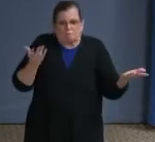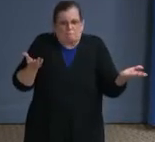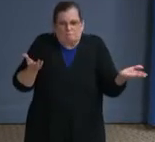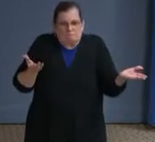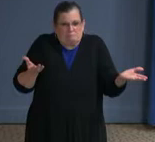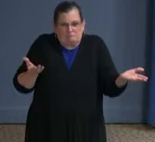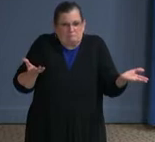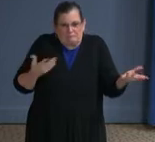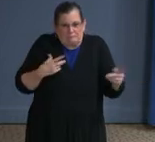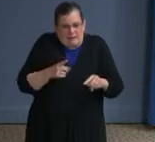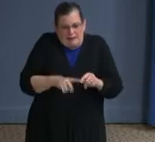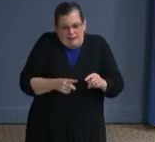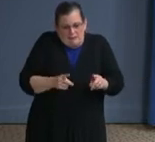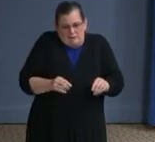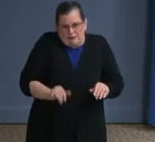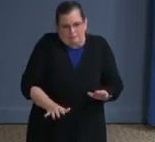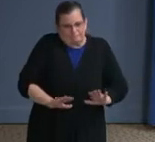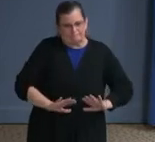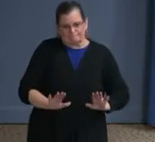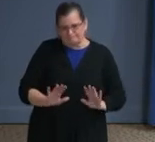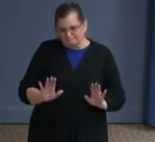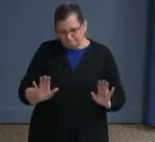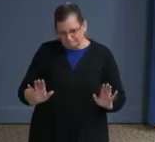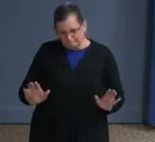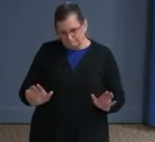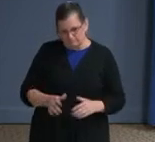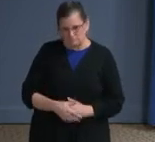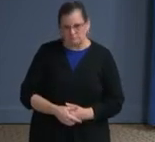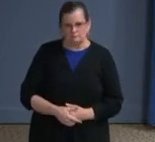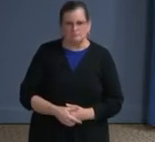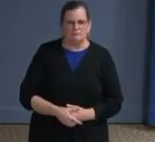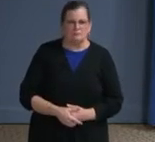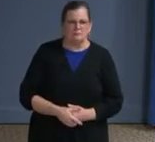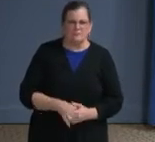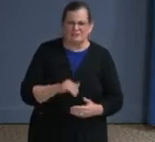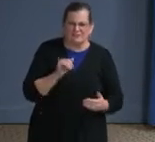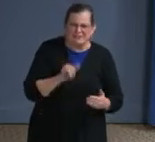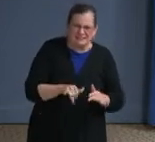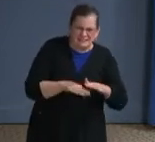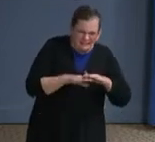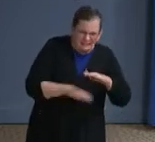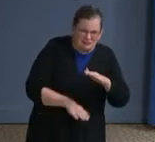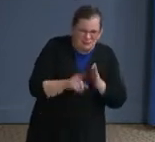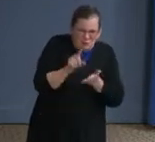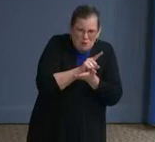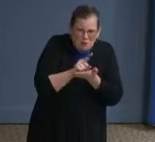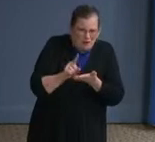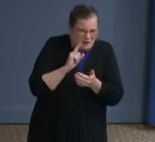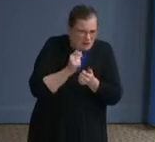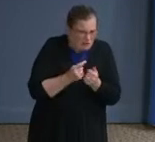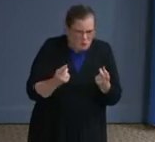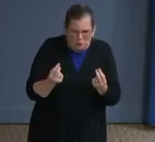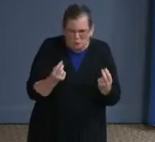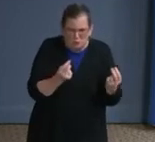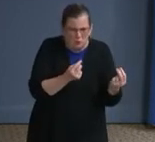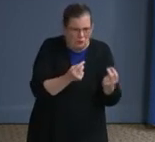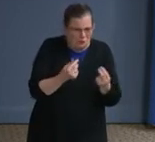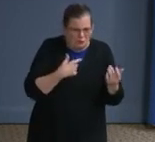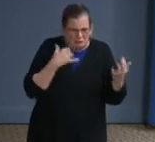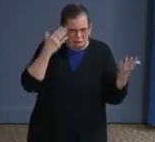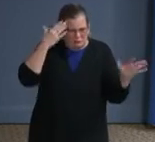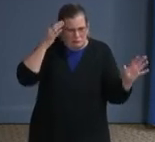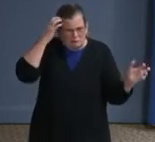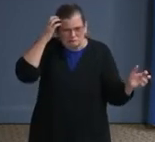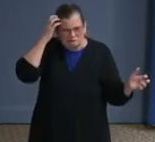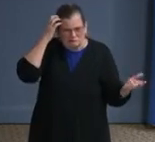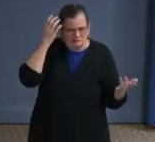with the reopening the schools. That's what, less than a week for everybody to figure out what they're going to do. That needs to be